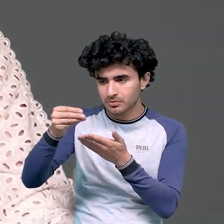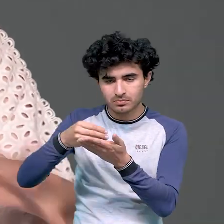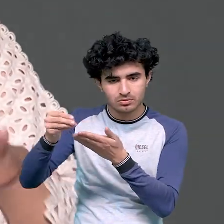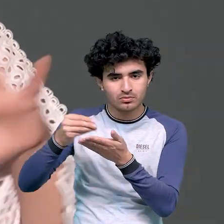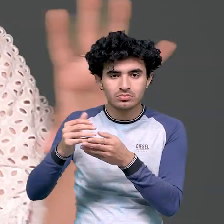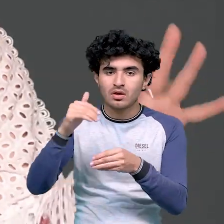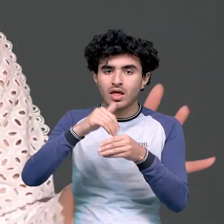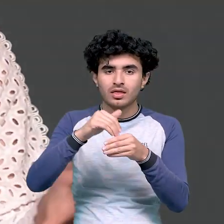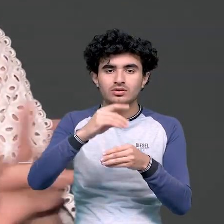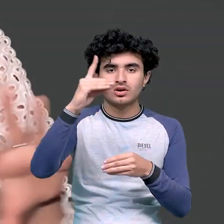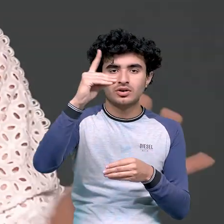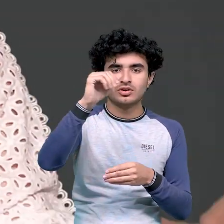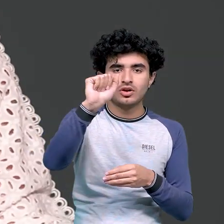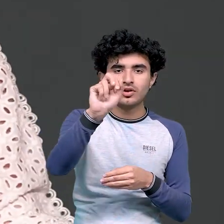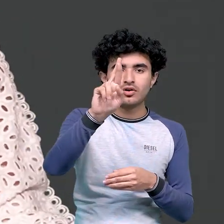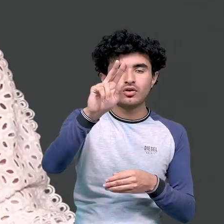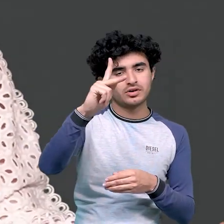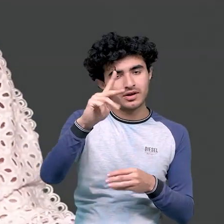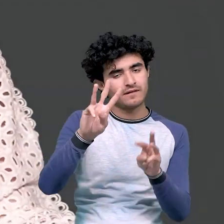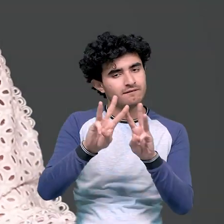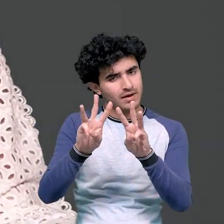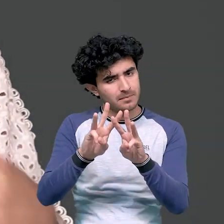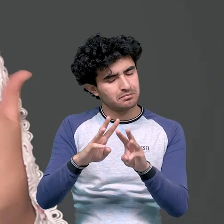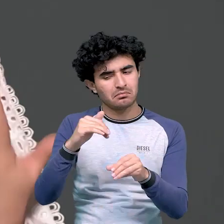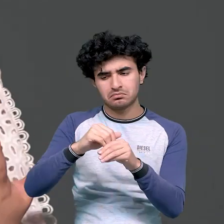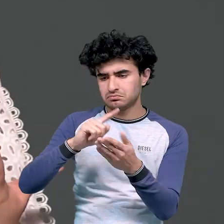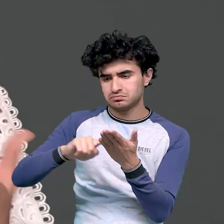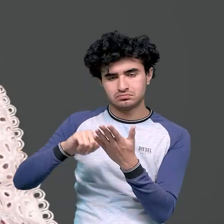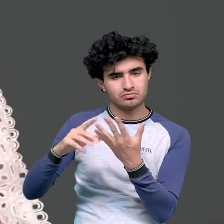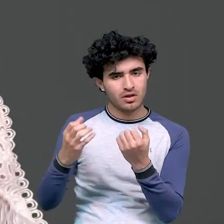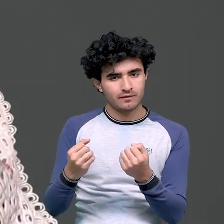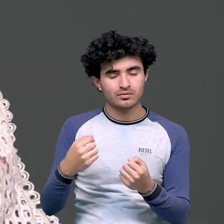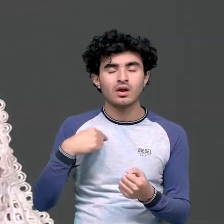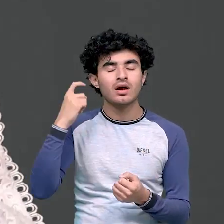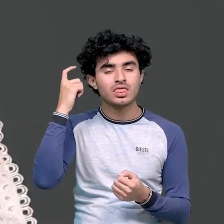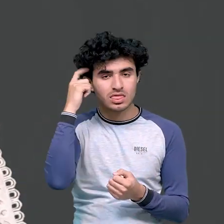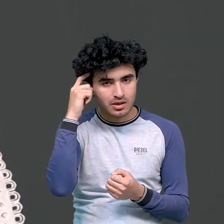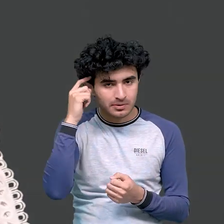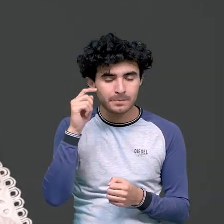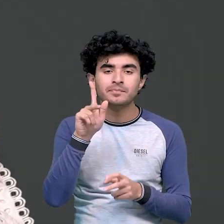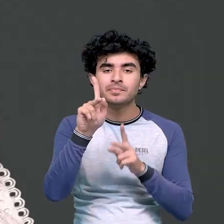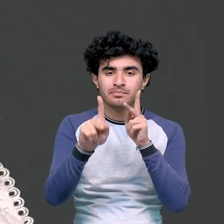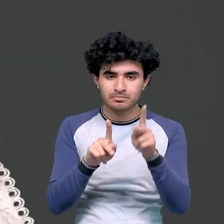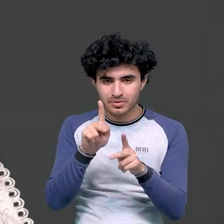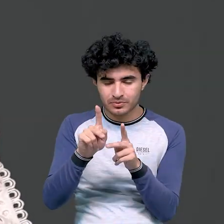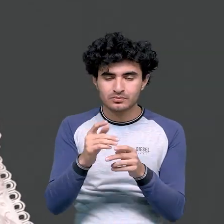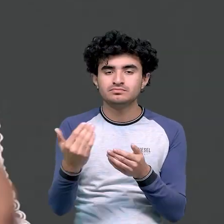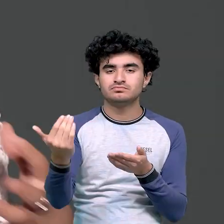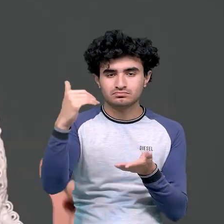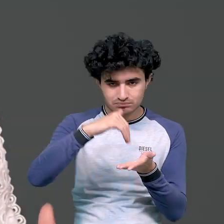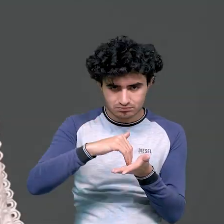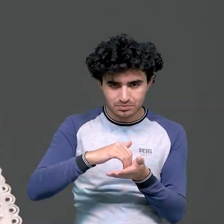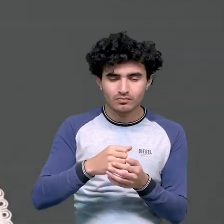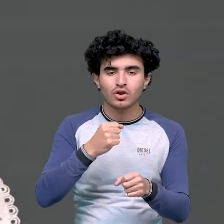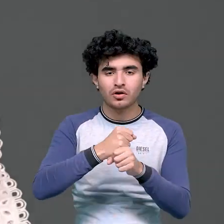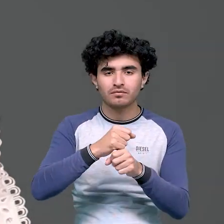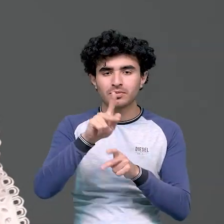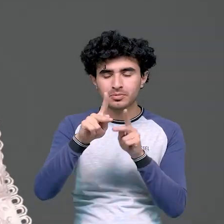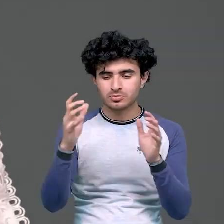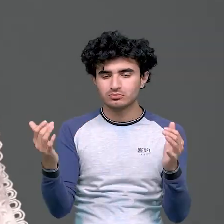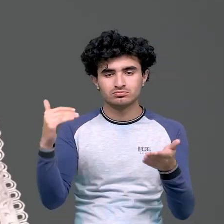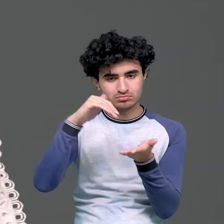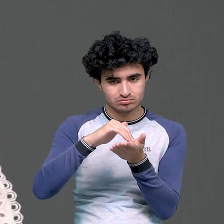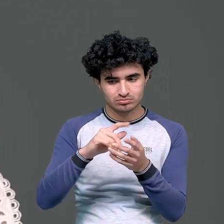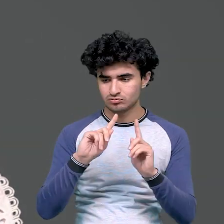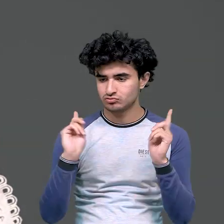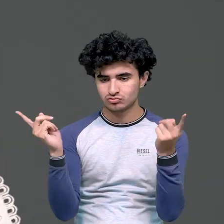it easier for this to exist in the dark space. So my suggestion would be that people should come, policymakers should come and discuss,